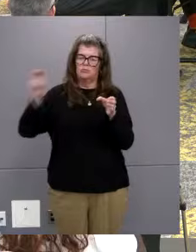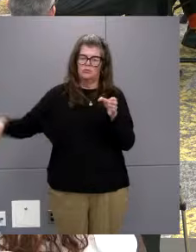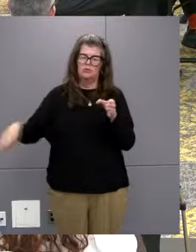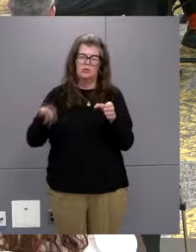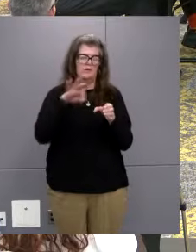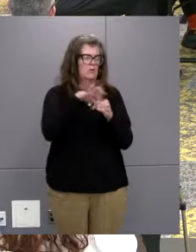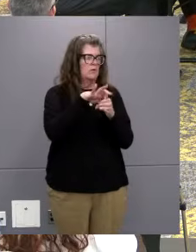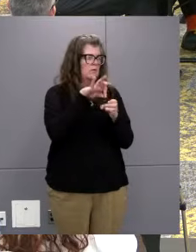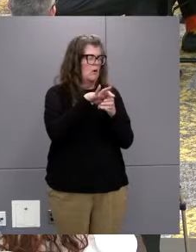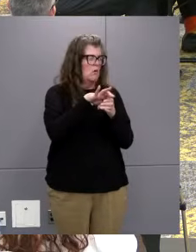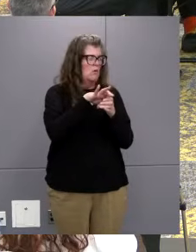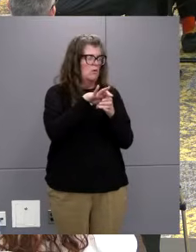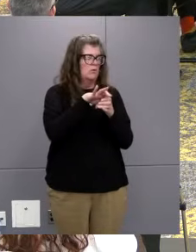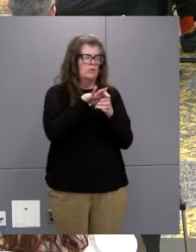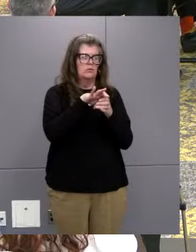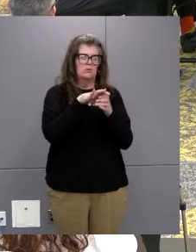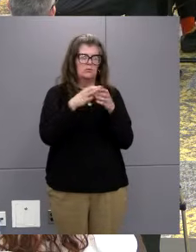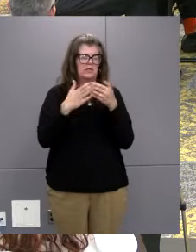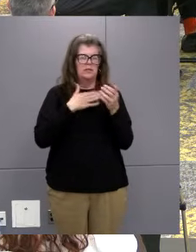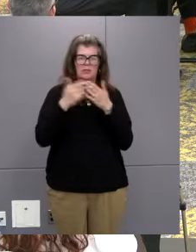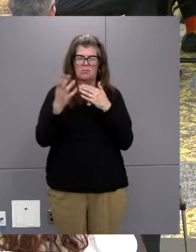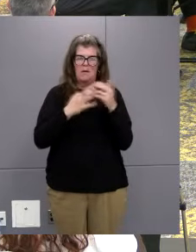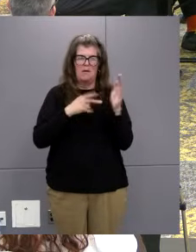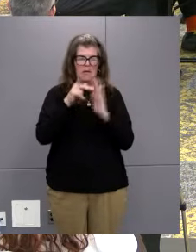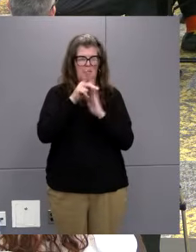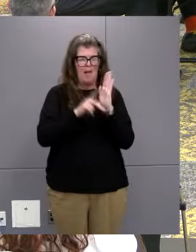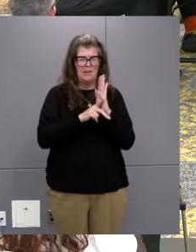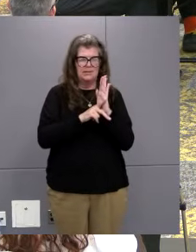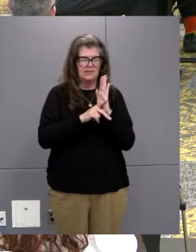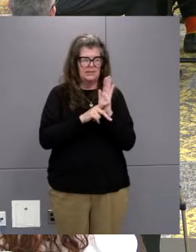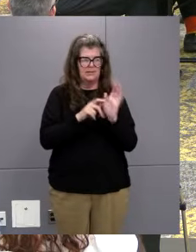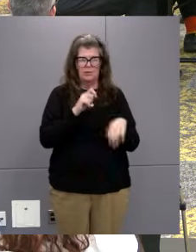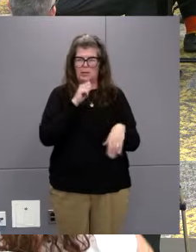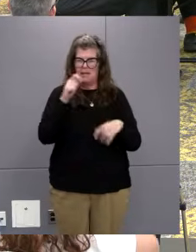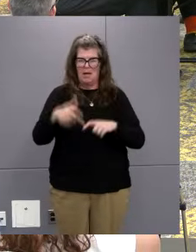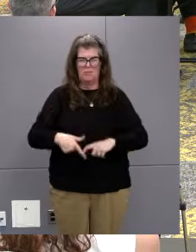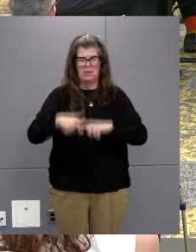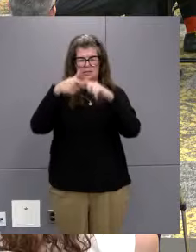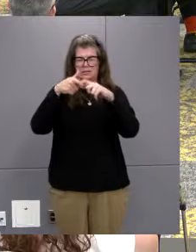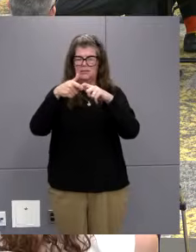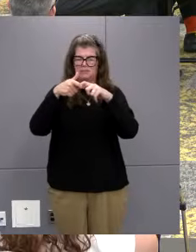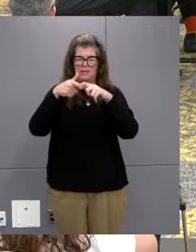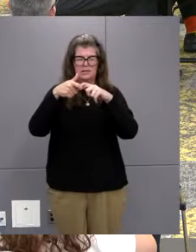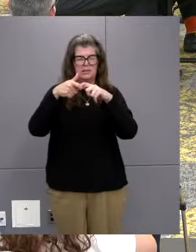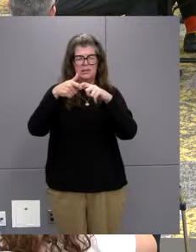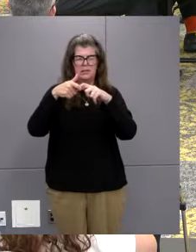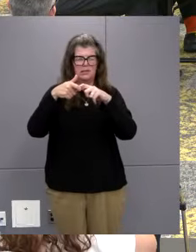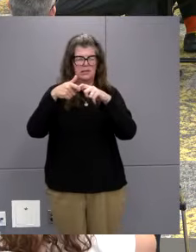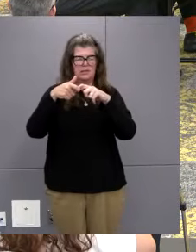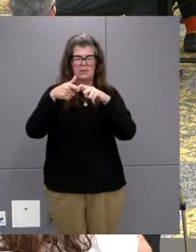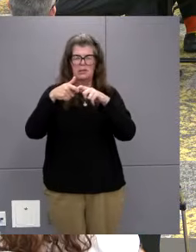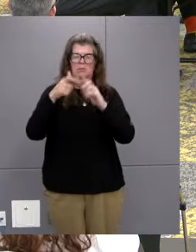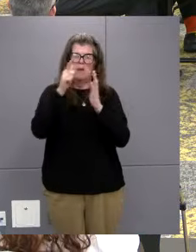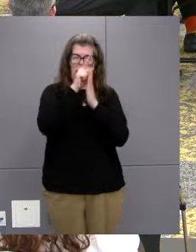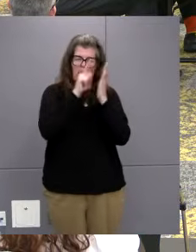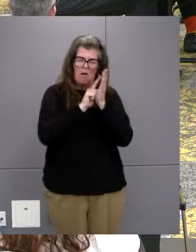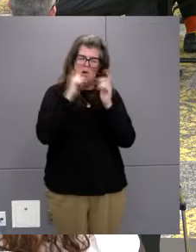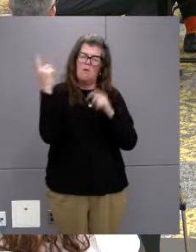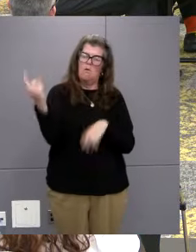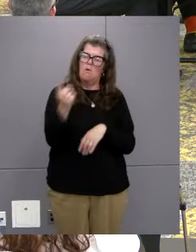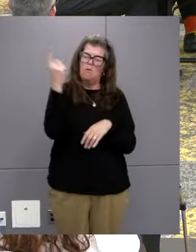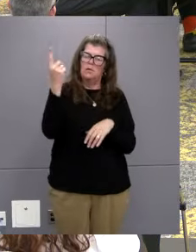or under law, would not be suspended by virtue of this. The law always